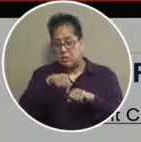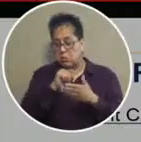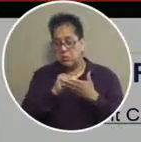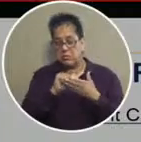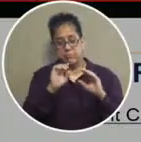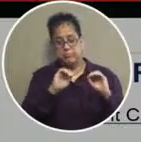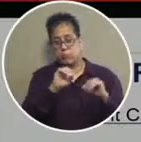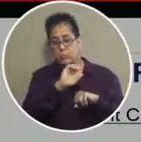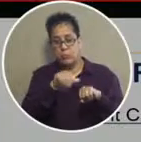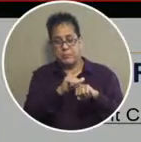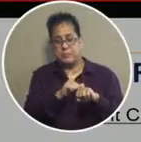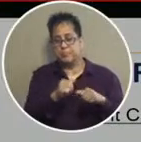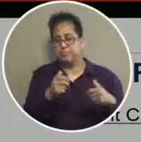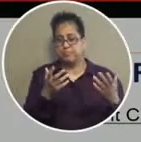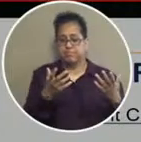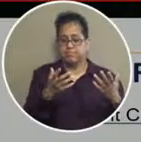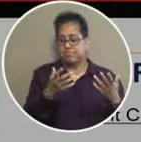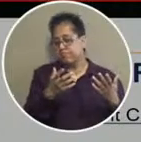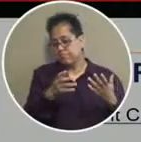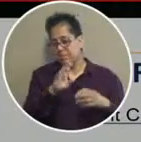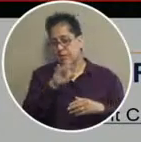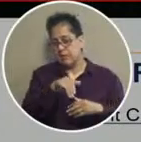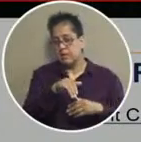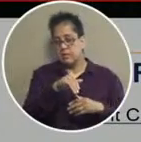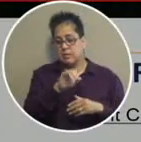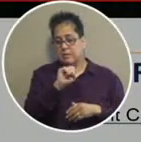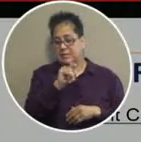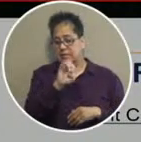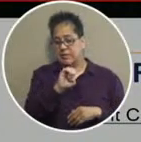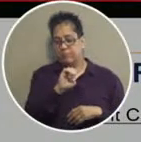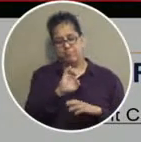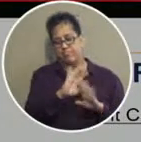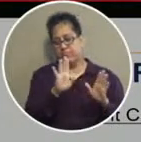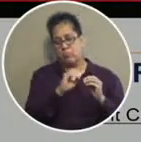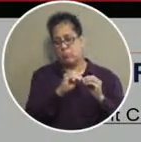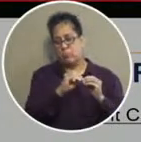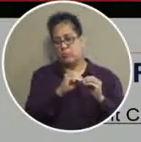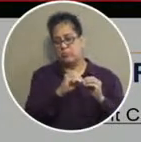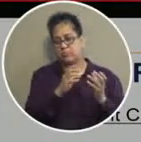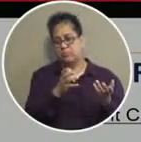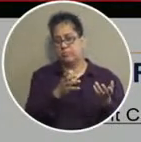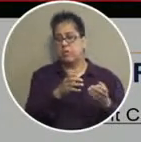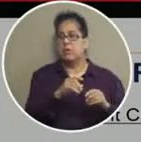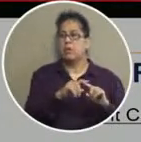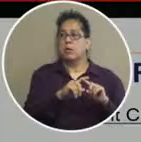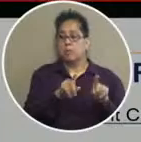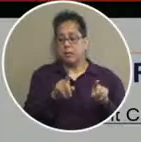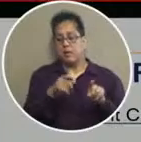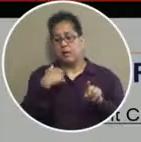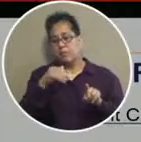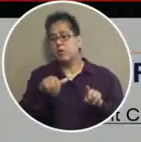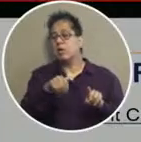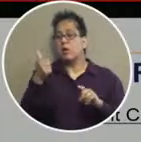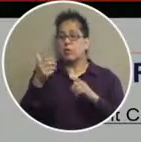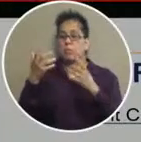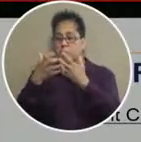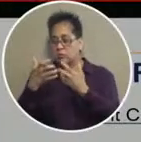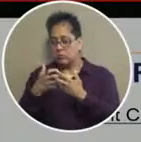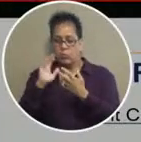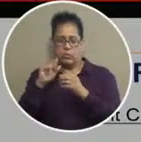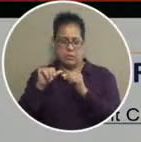week. So this particular site will not continue and not move forward, but we, again, have other partnerships that